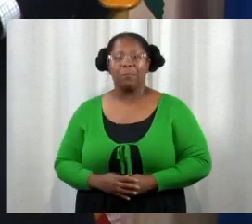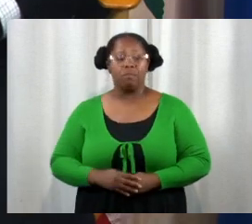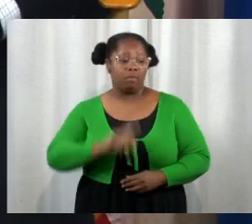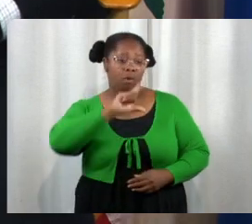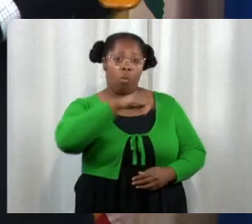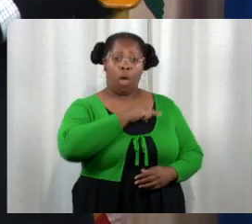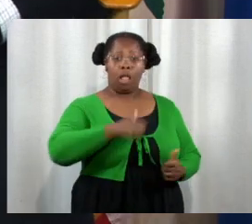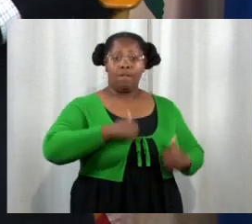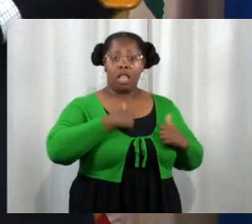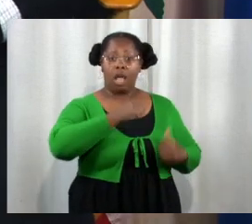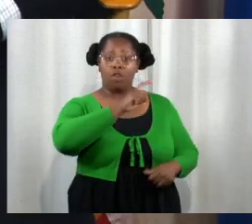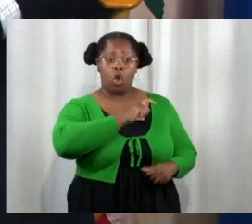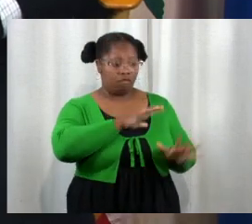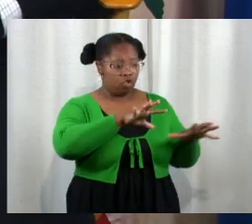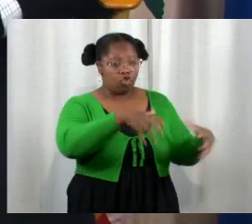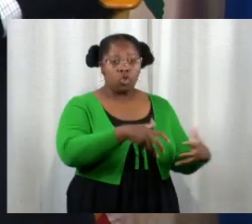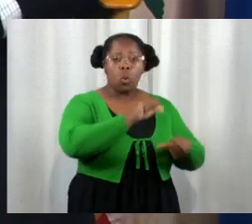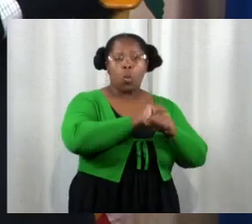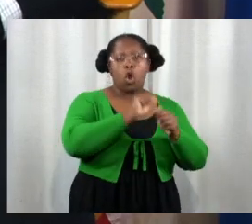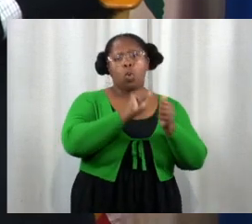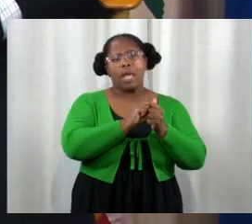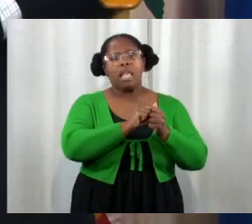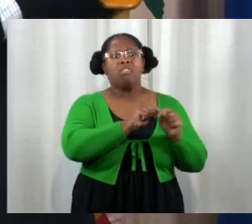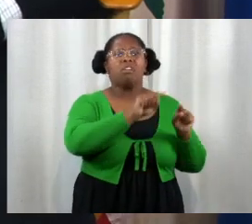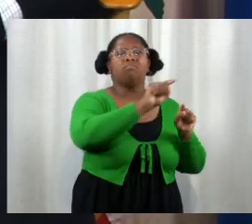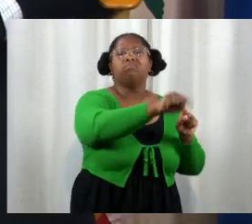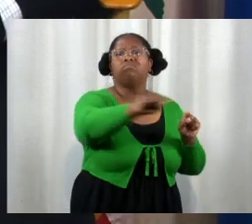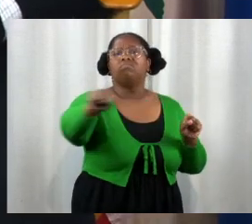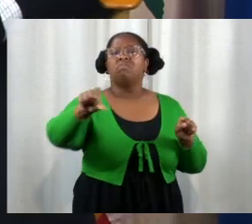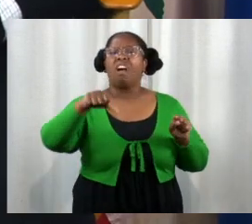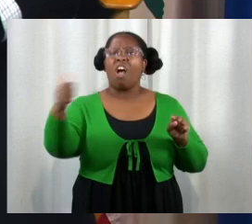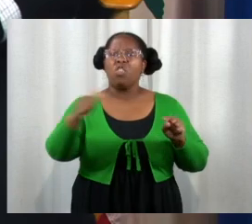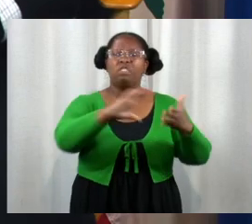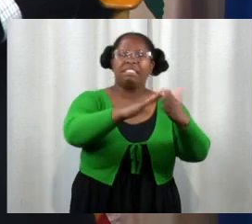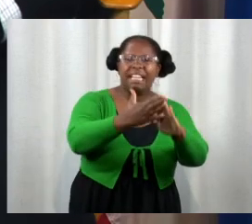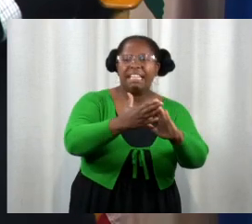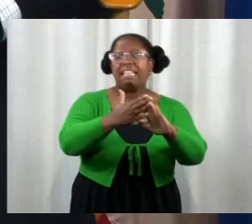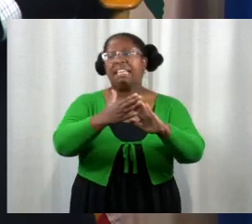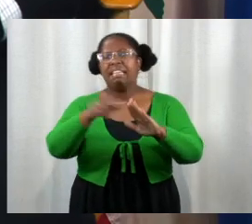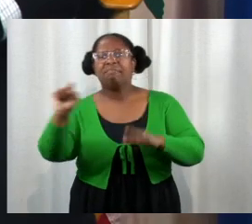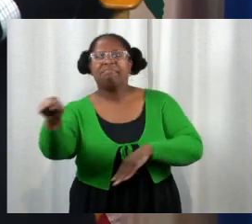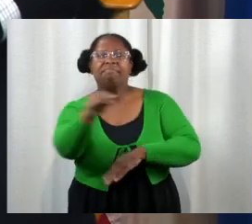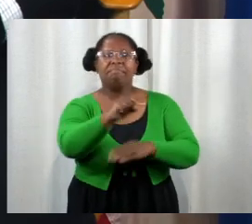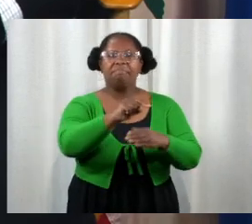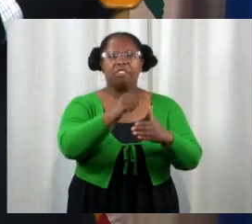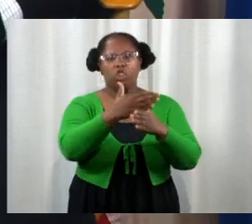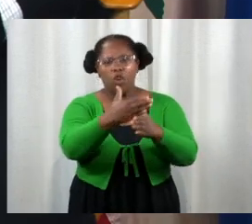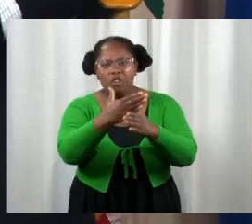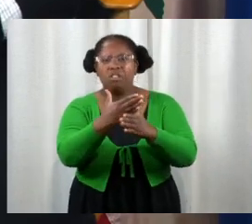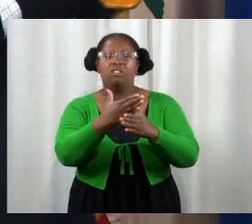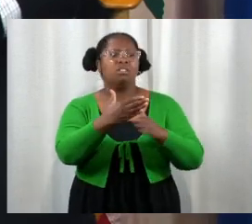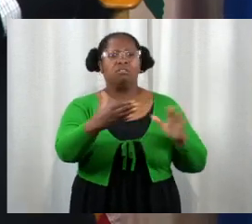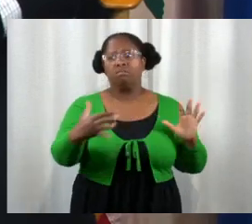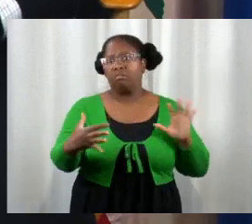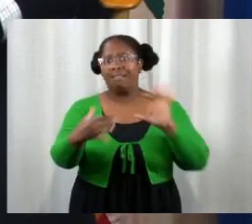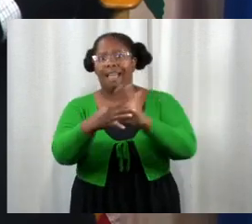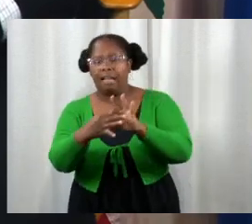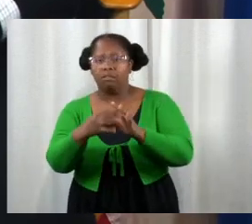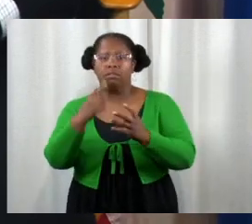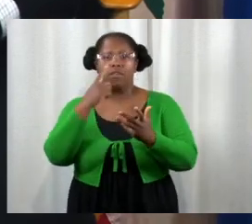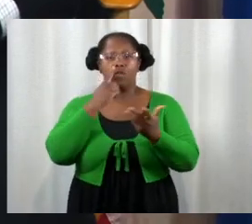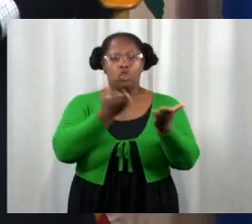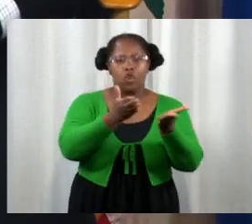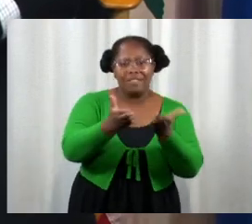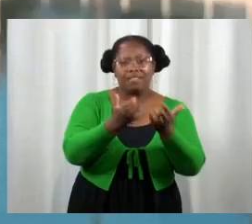Life officers work with several other city and community partners to connect folks to services, resources,